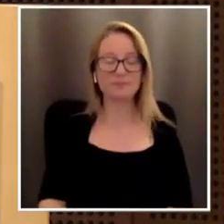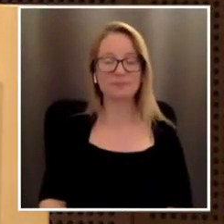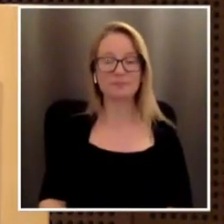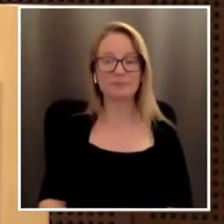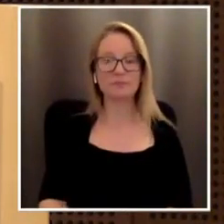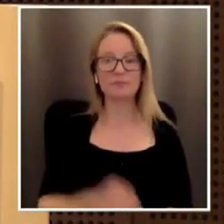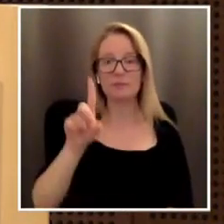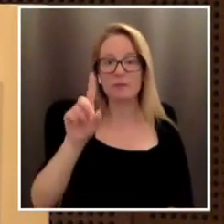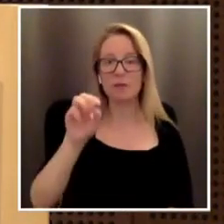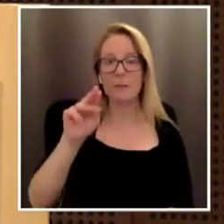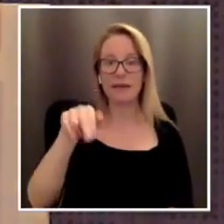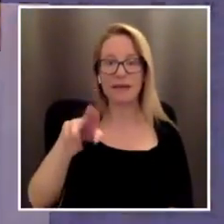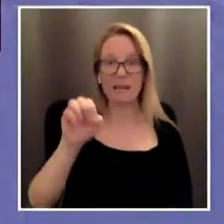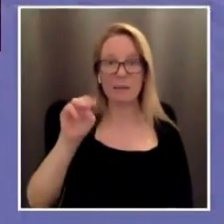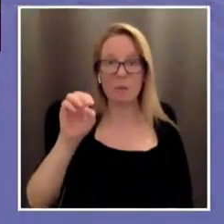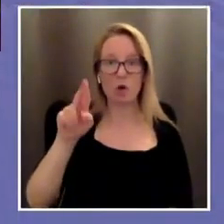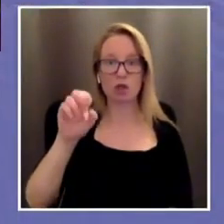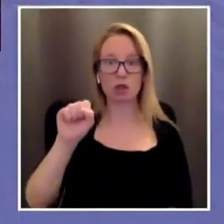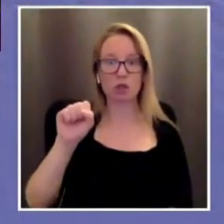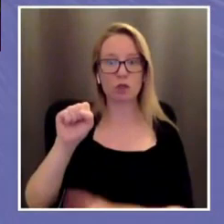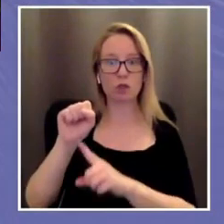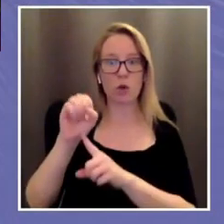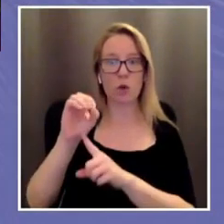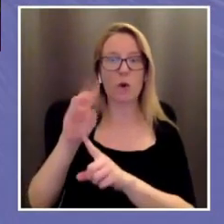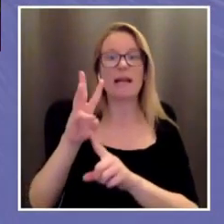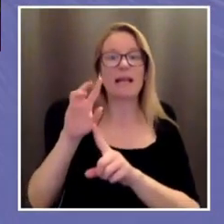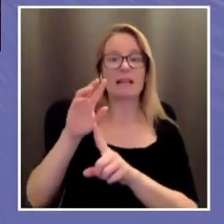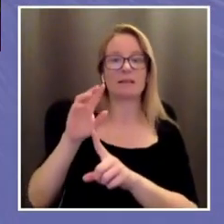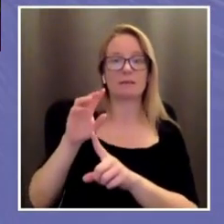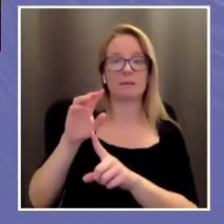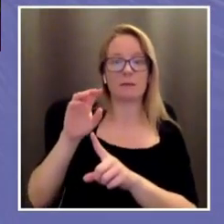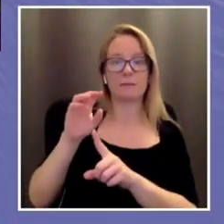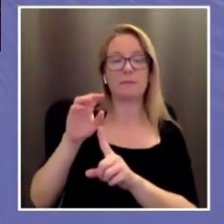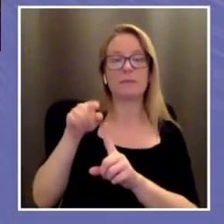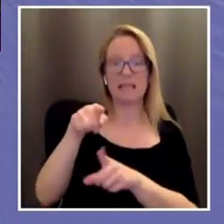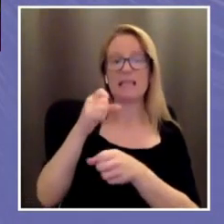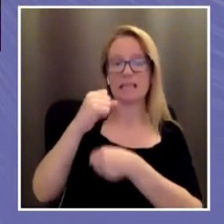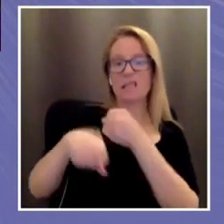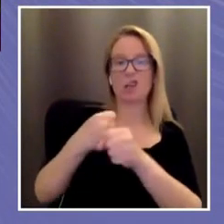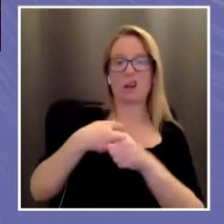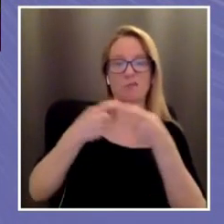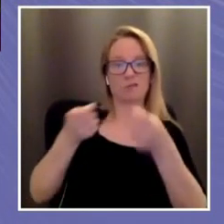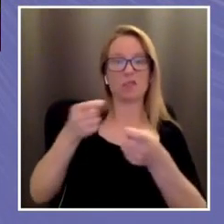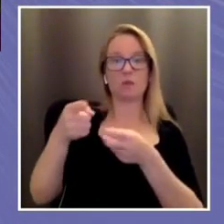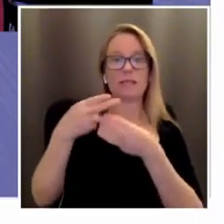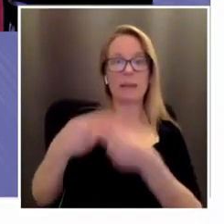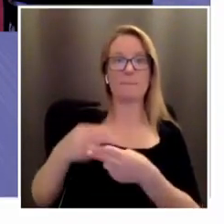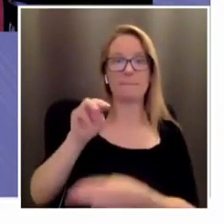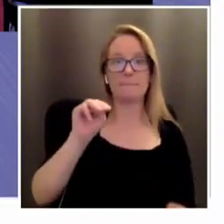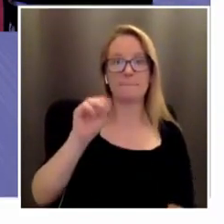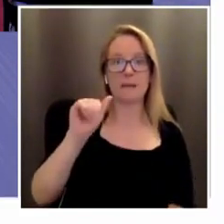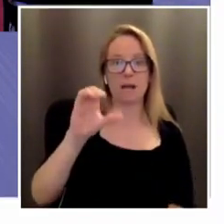Dominique Morisseau, the year I directed this play, she was named a MacArthur genius.